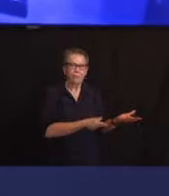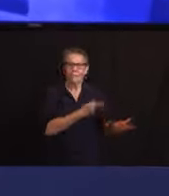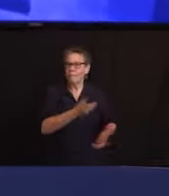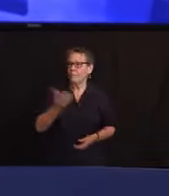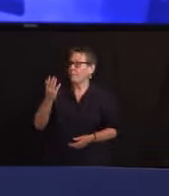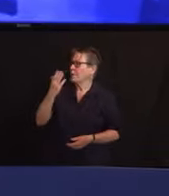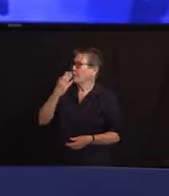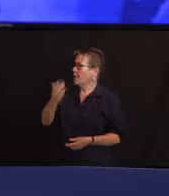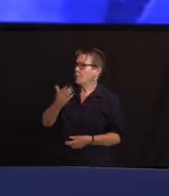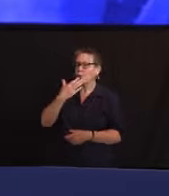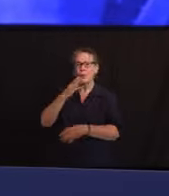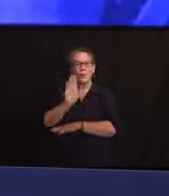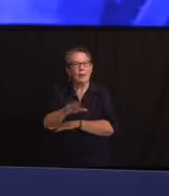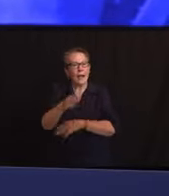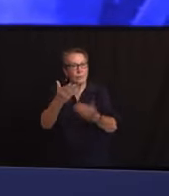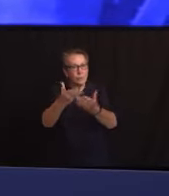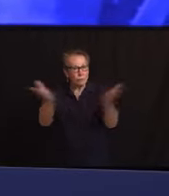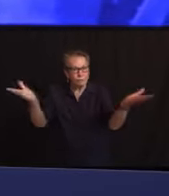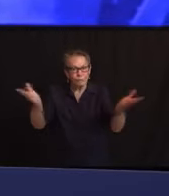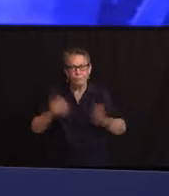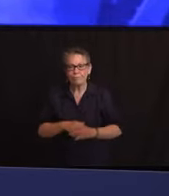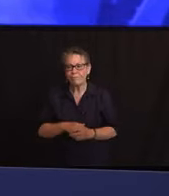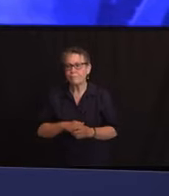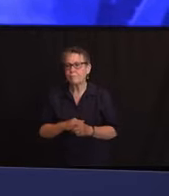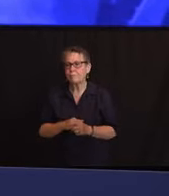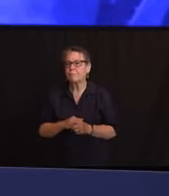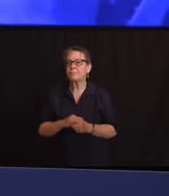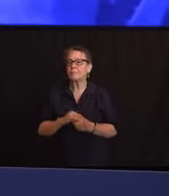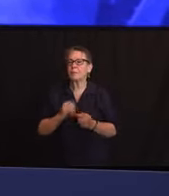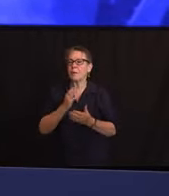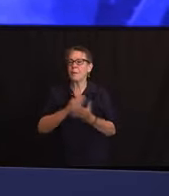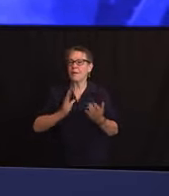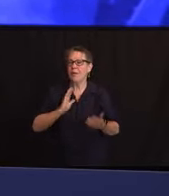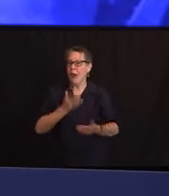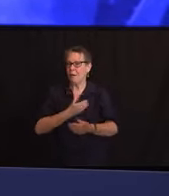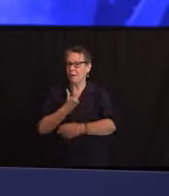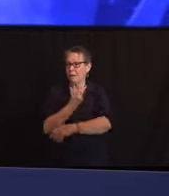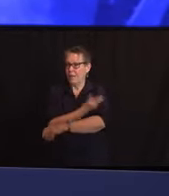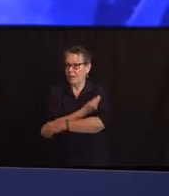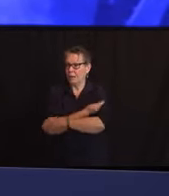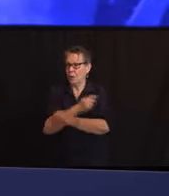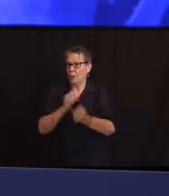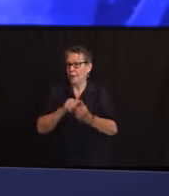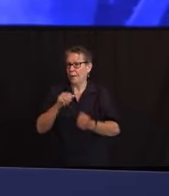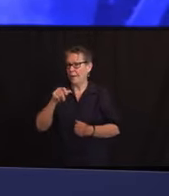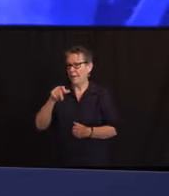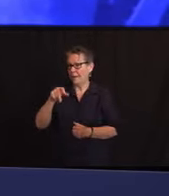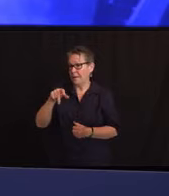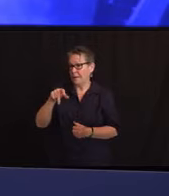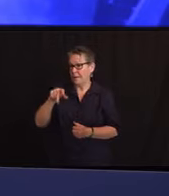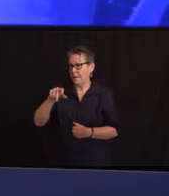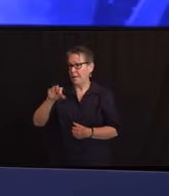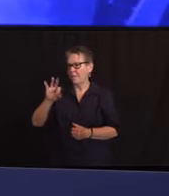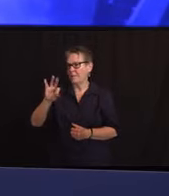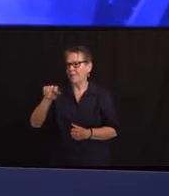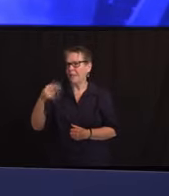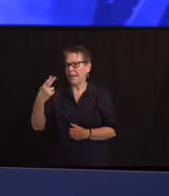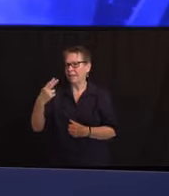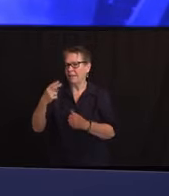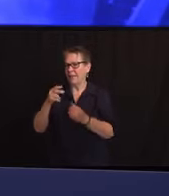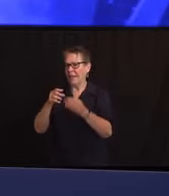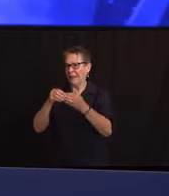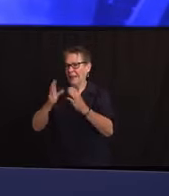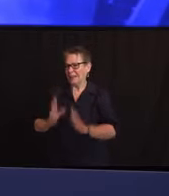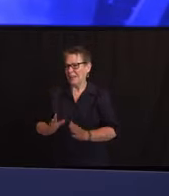of our vaccination initiatives with faith-based leaders, on Friday, the department partnered with the St. Elizabeth's